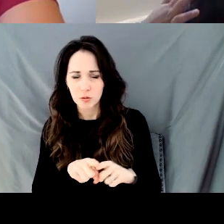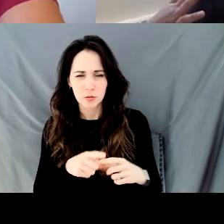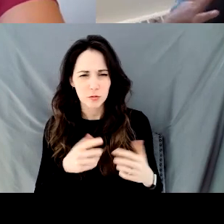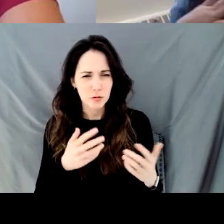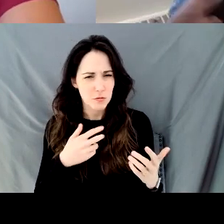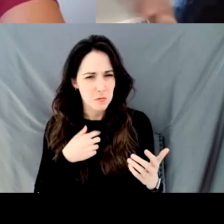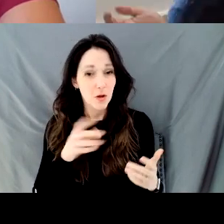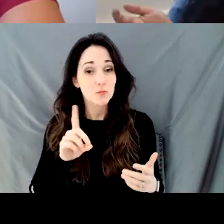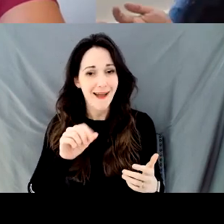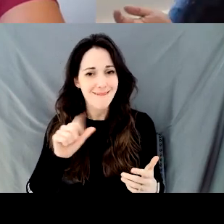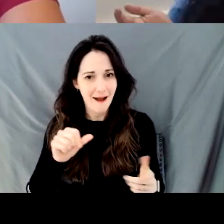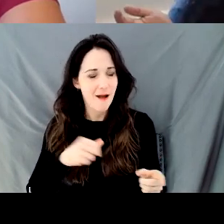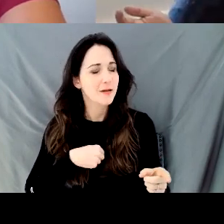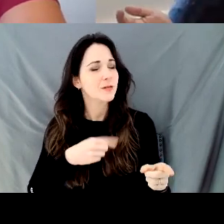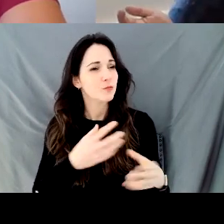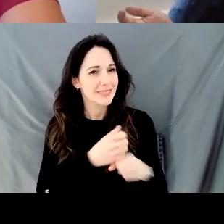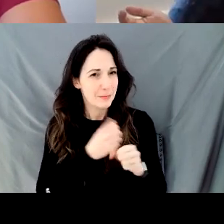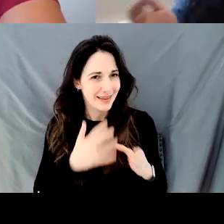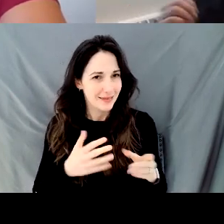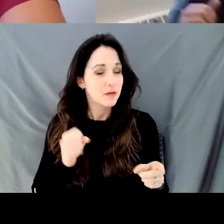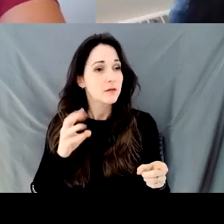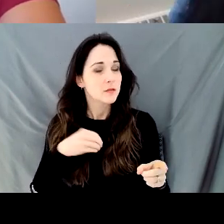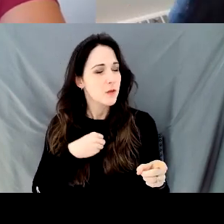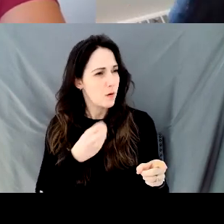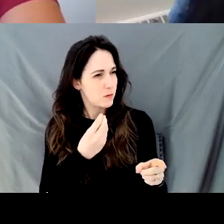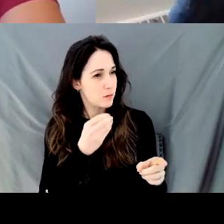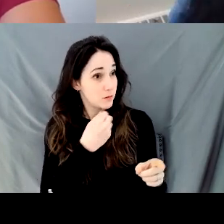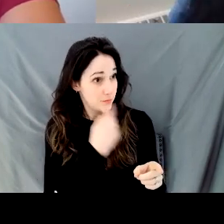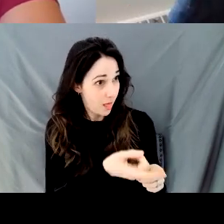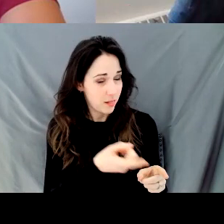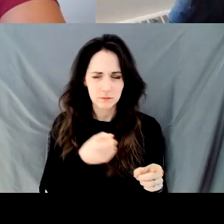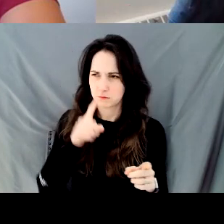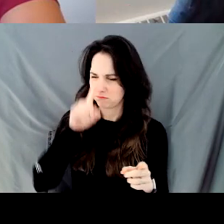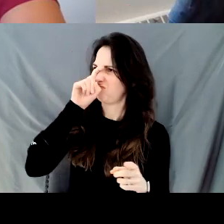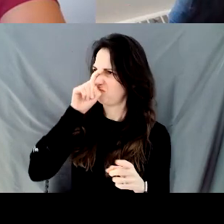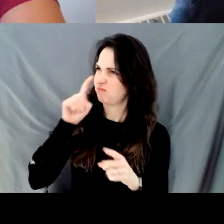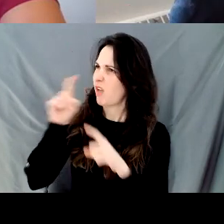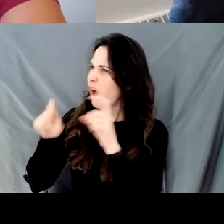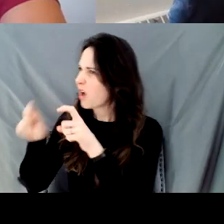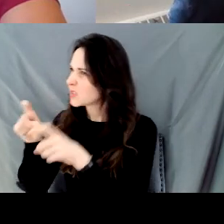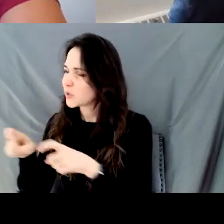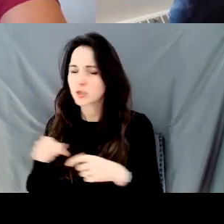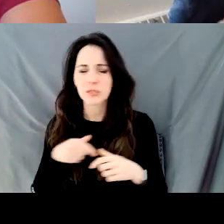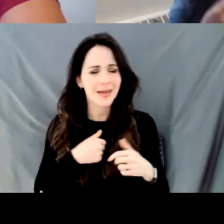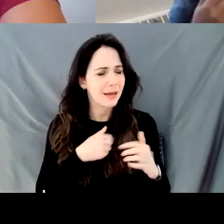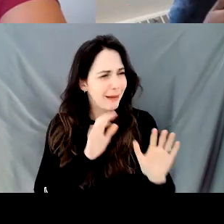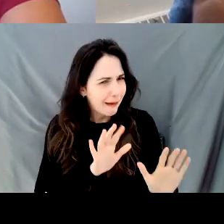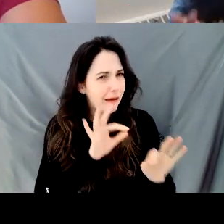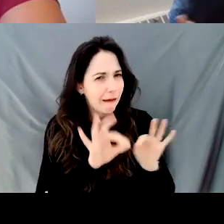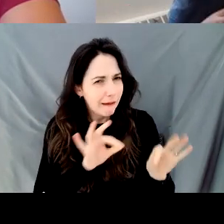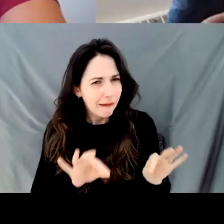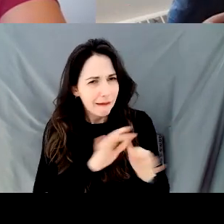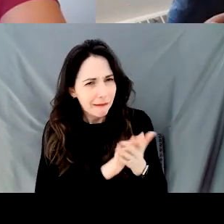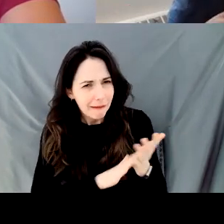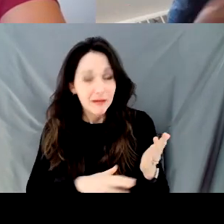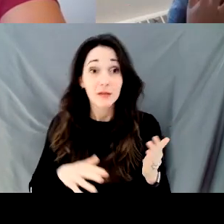it about what my family's immigration status is. Or like trying to explain that to an HR person when I